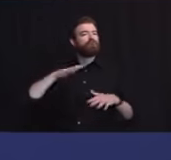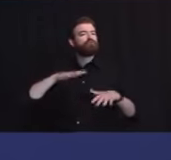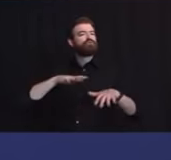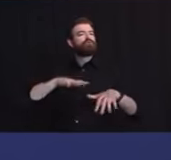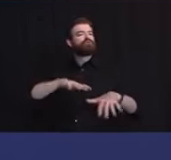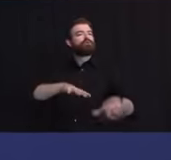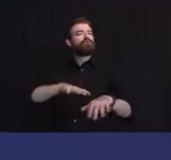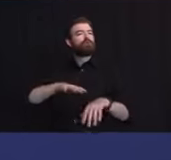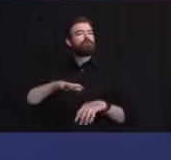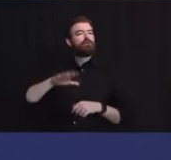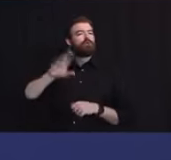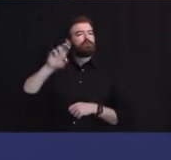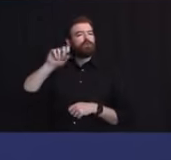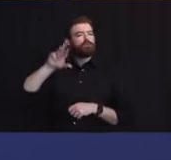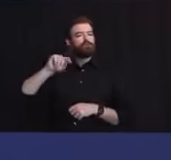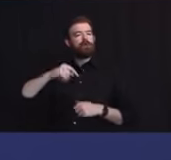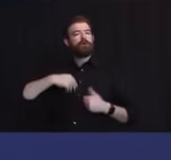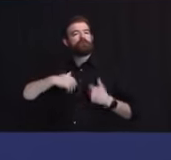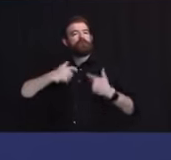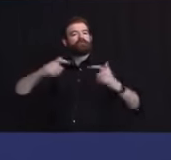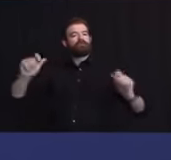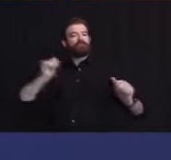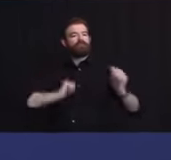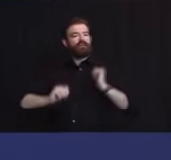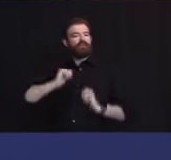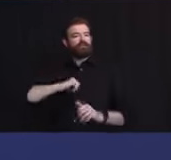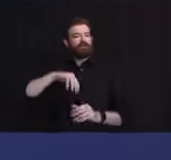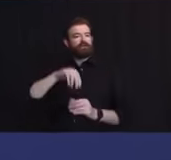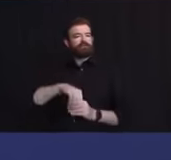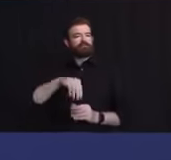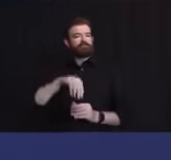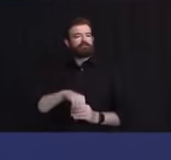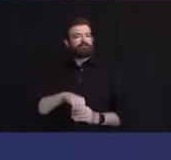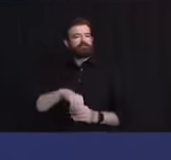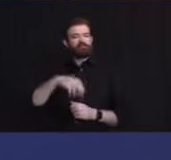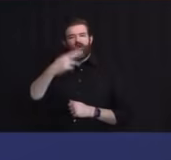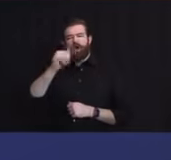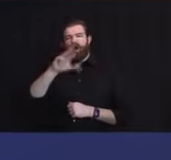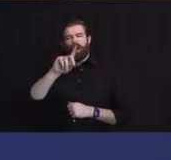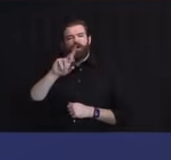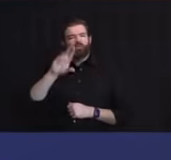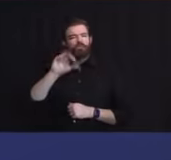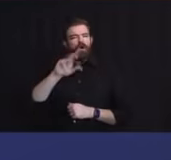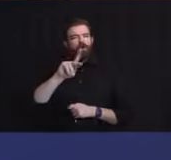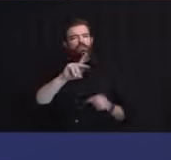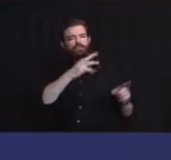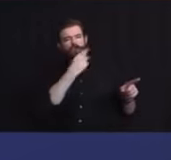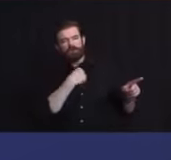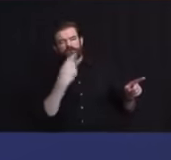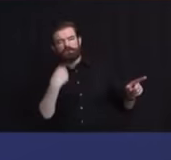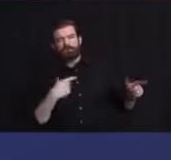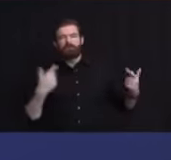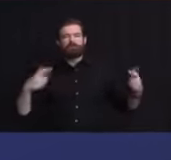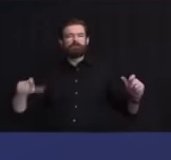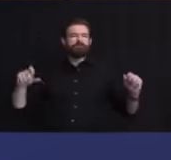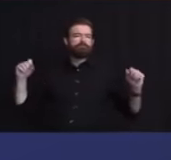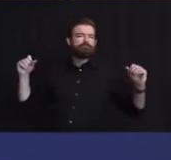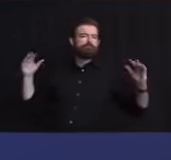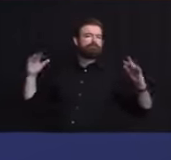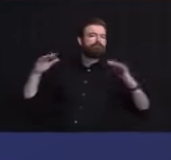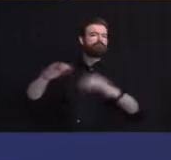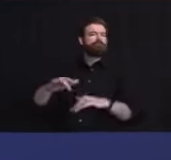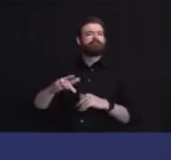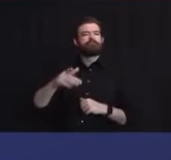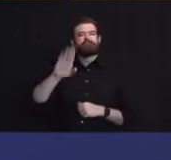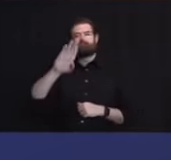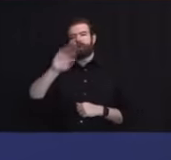theater at the Hard Rock, to pick two. Borgata's got one as well, although they use more of